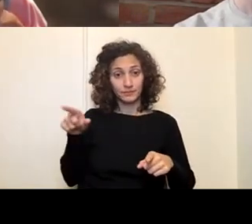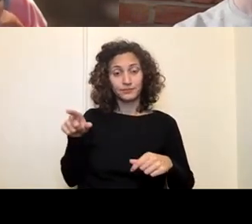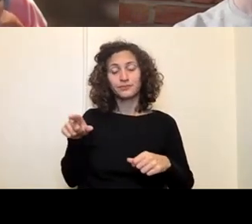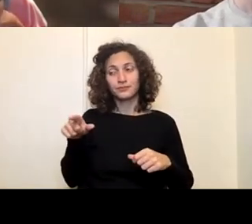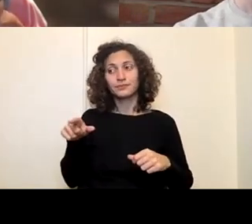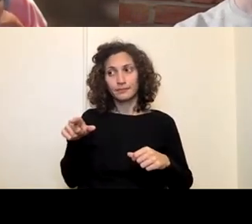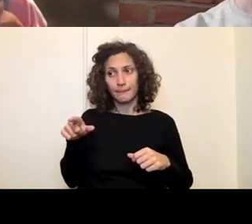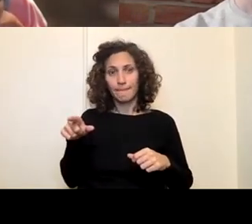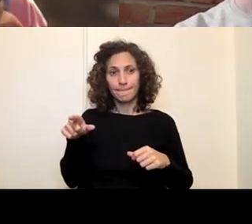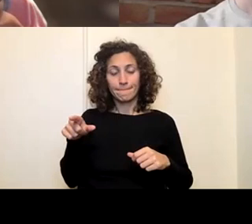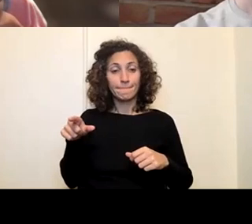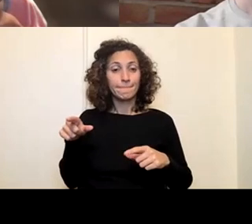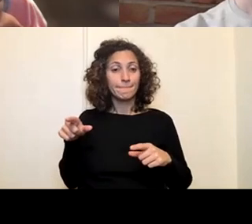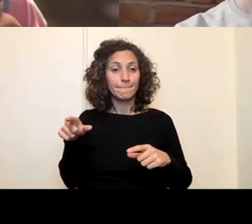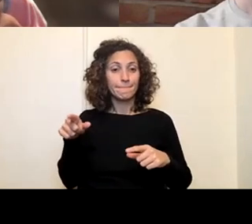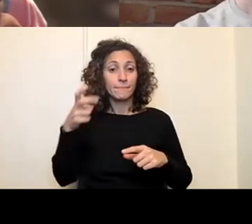blind